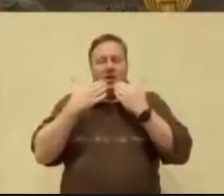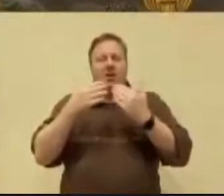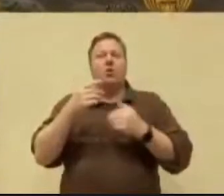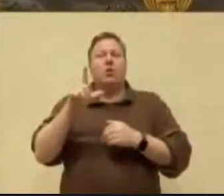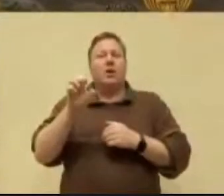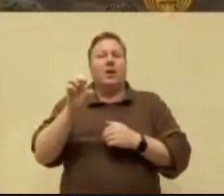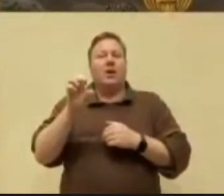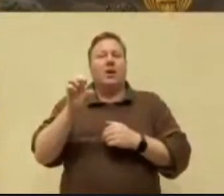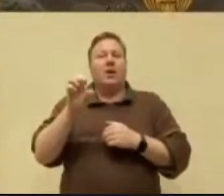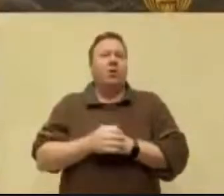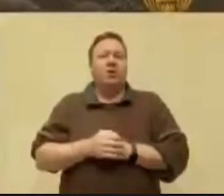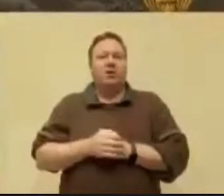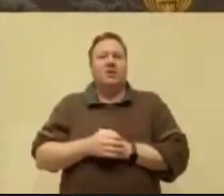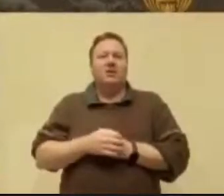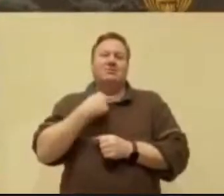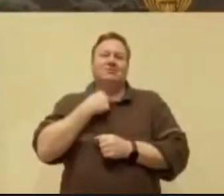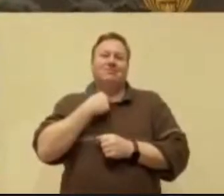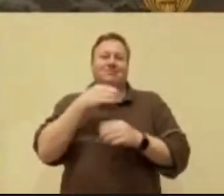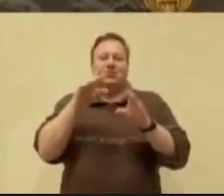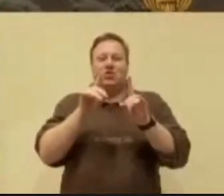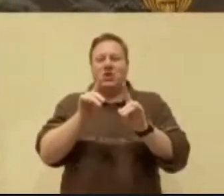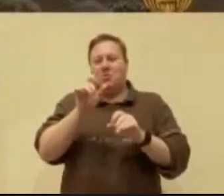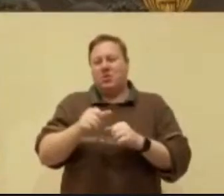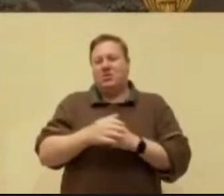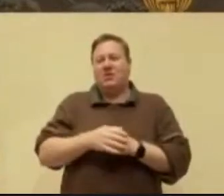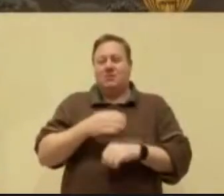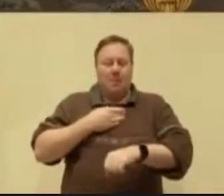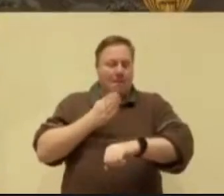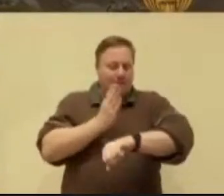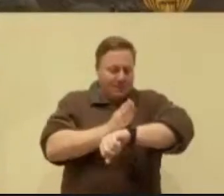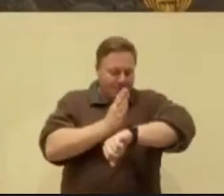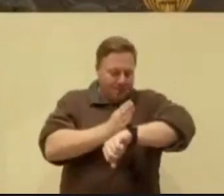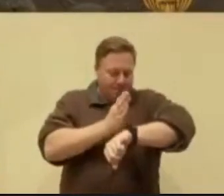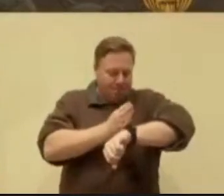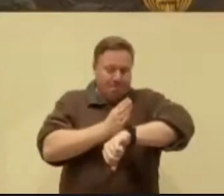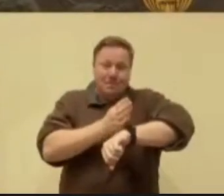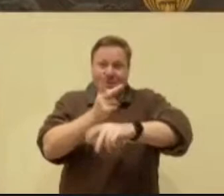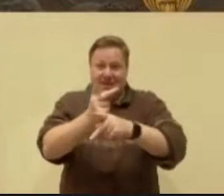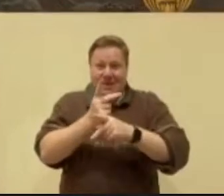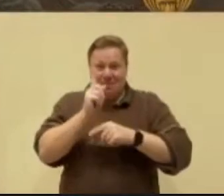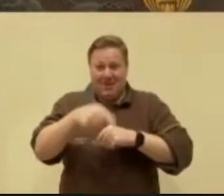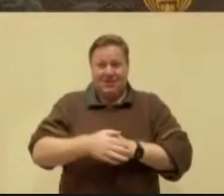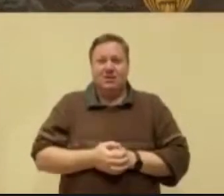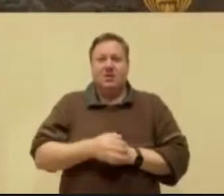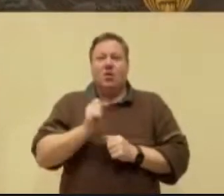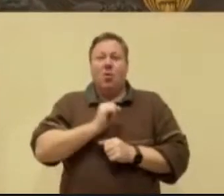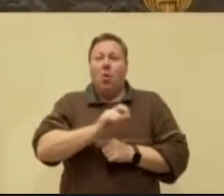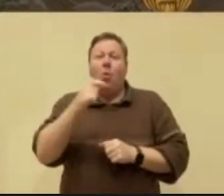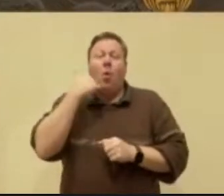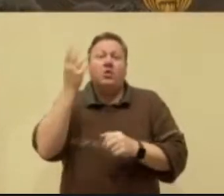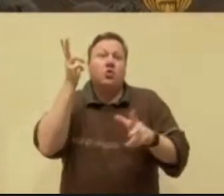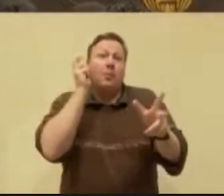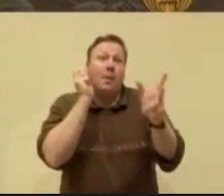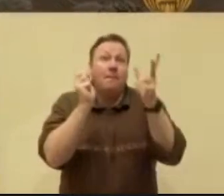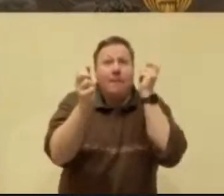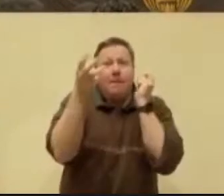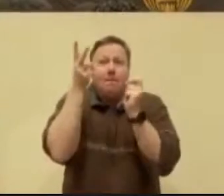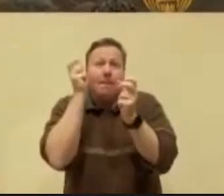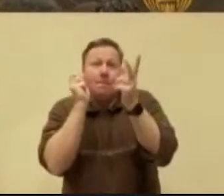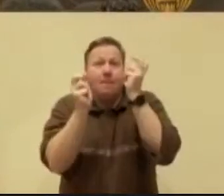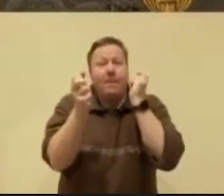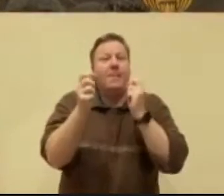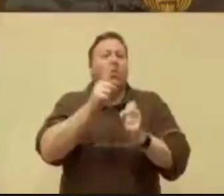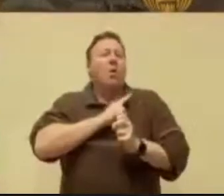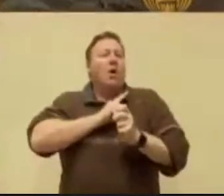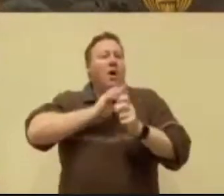the unfortunate thing about the chairpersons that must stick to time 10 minutes i know all of us want to hear because everything that we said is